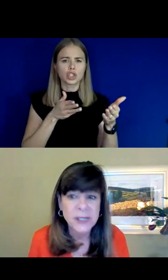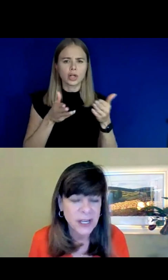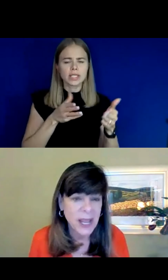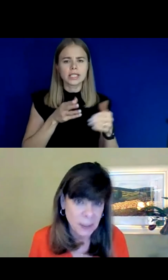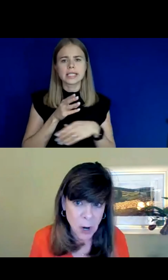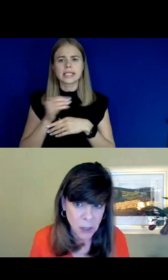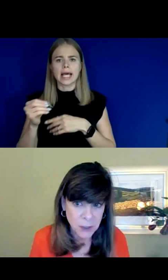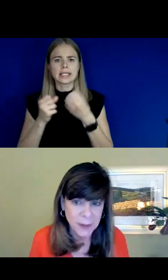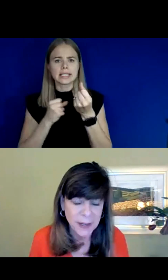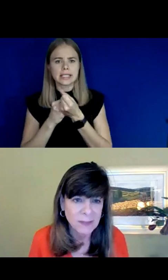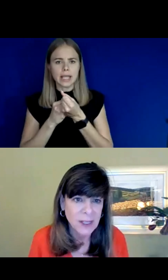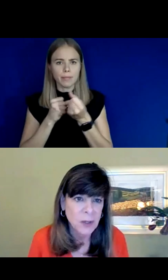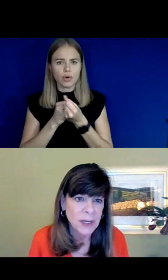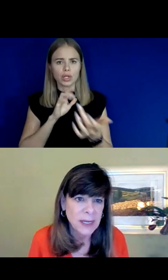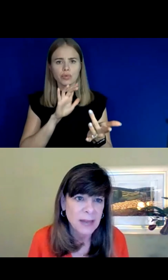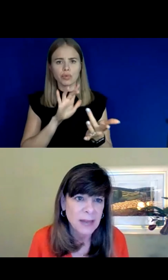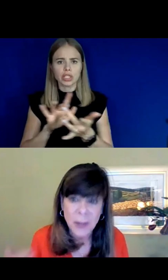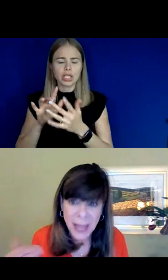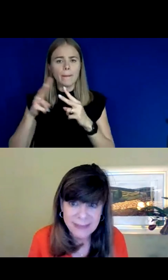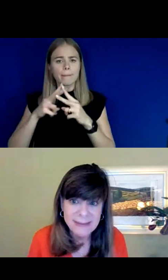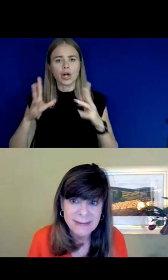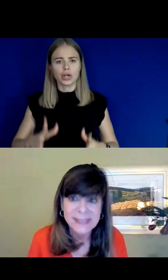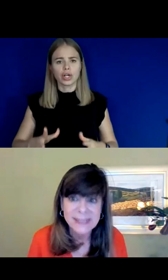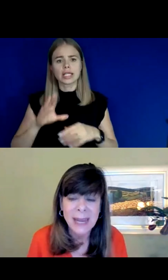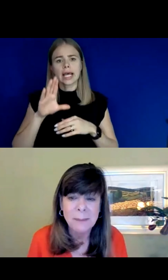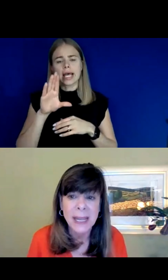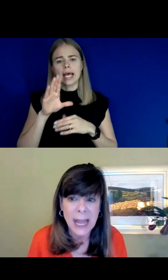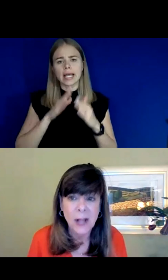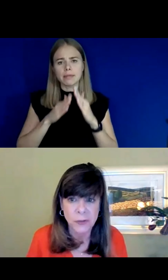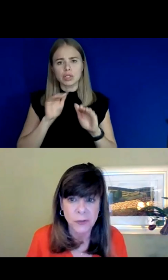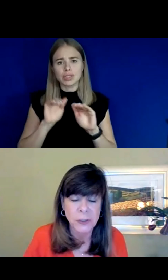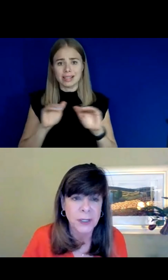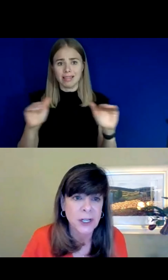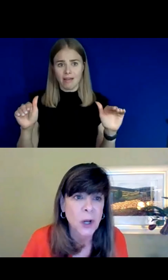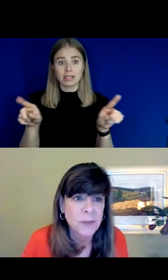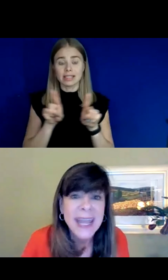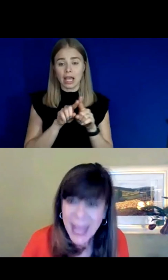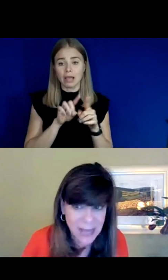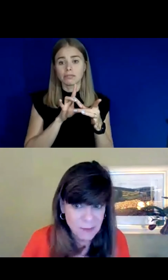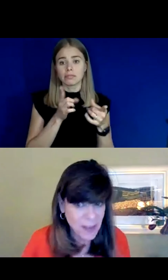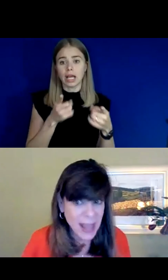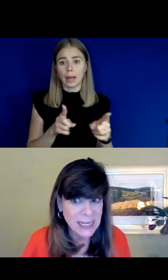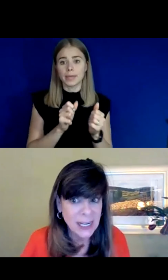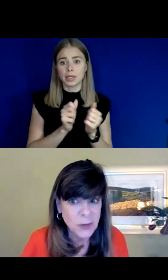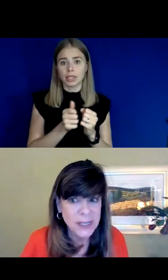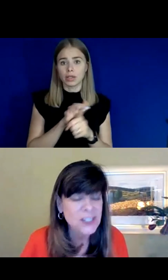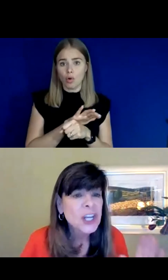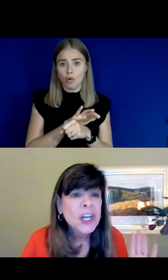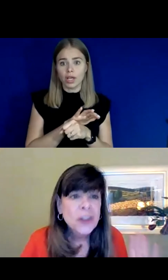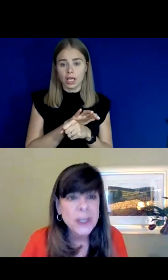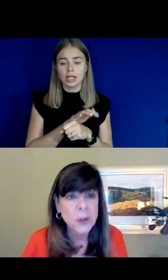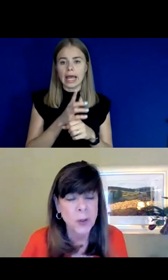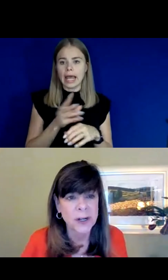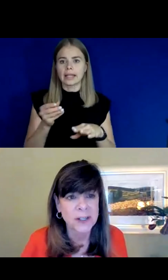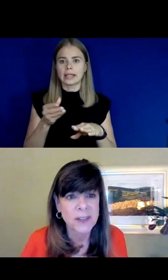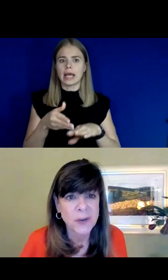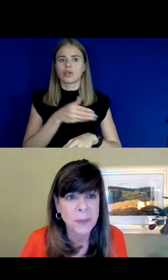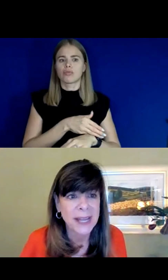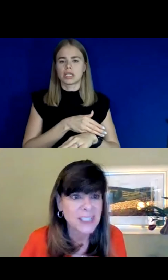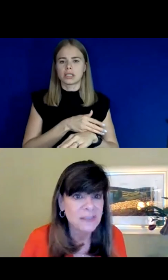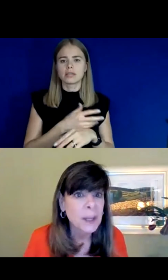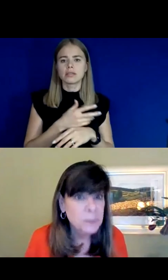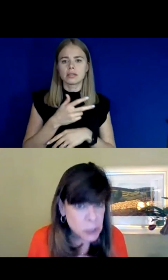on reaching out and partnering at the community level. And the same held true during COVID. And in fact, it increased. 3/4